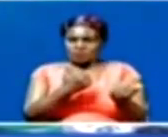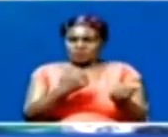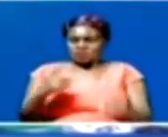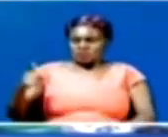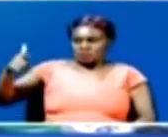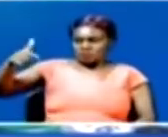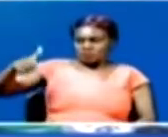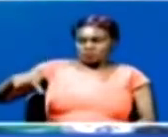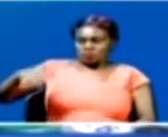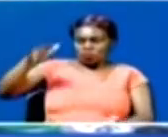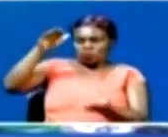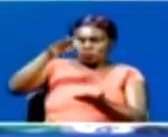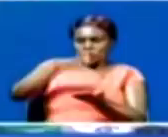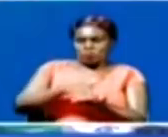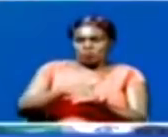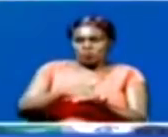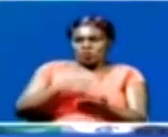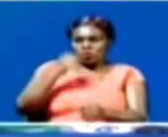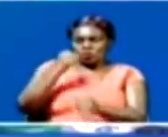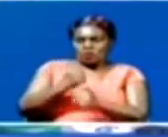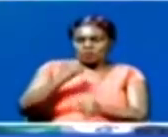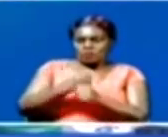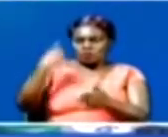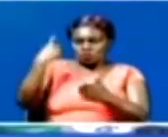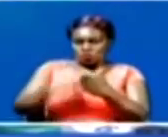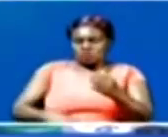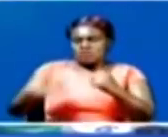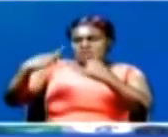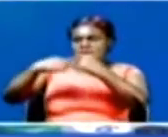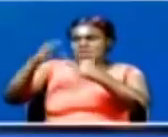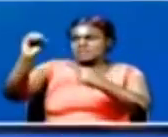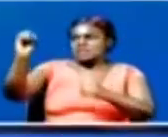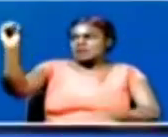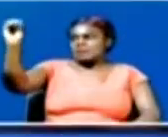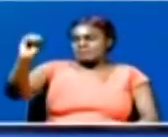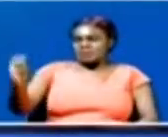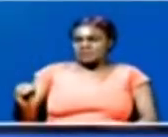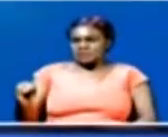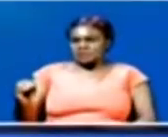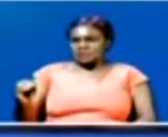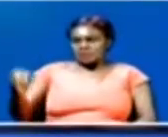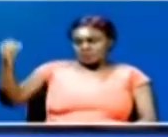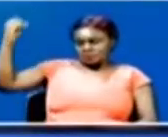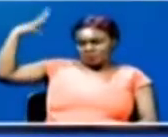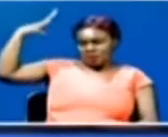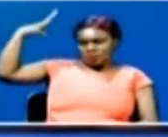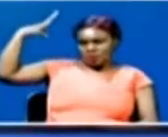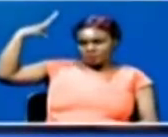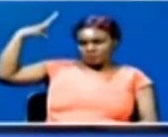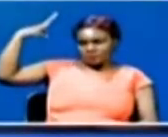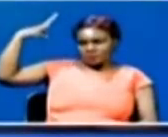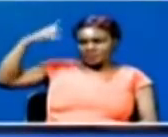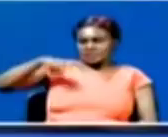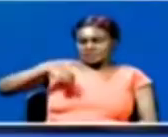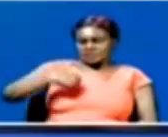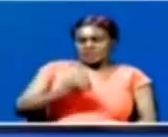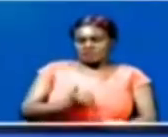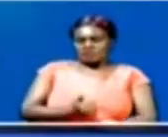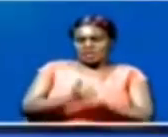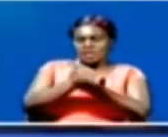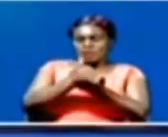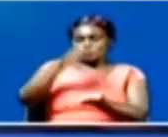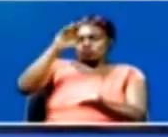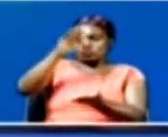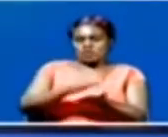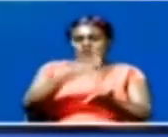diesel fuel consumption, an operation caused by 80%. So by solarizing these clinics, we are helping them cut down their